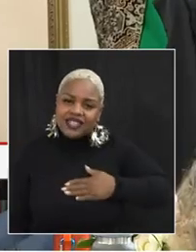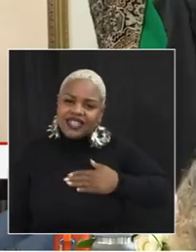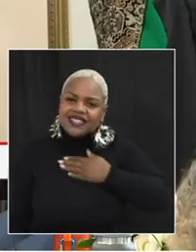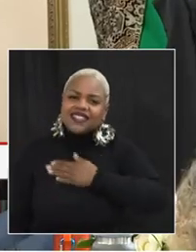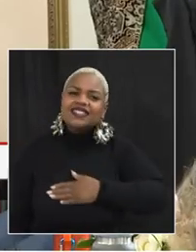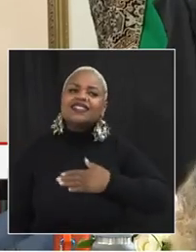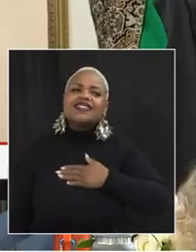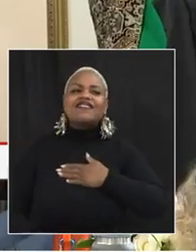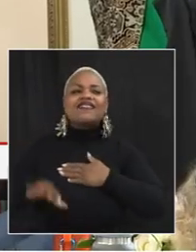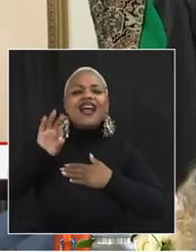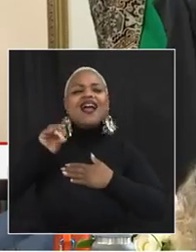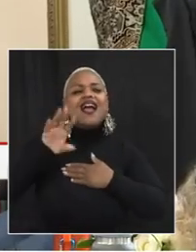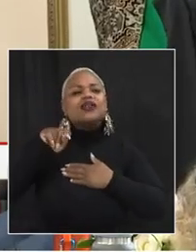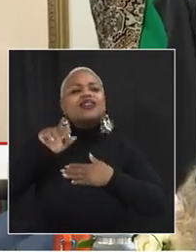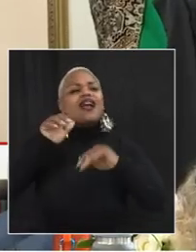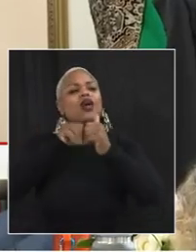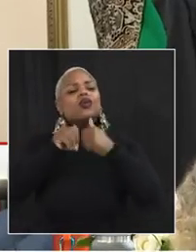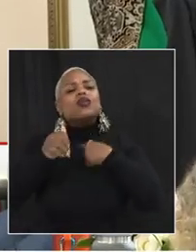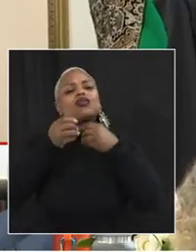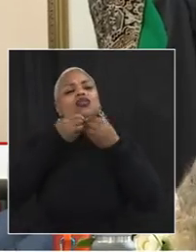lost